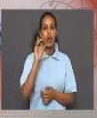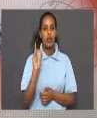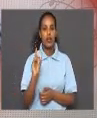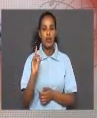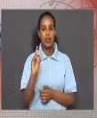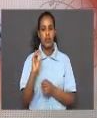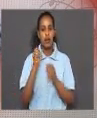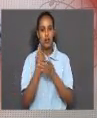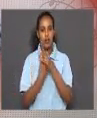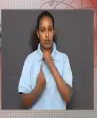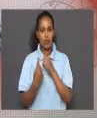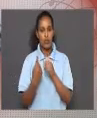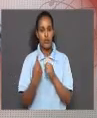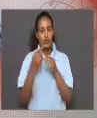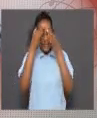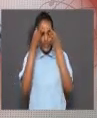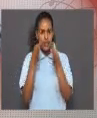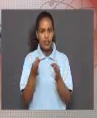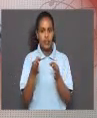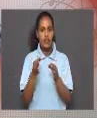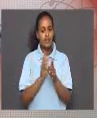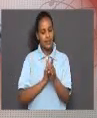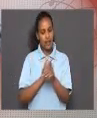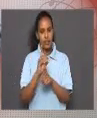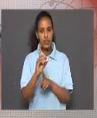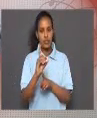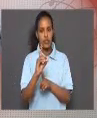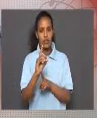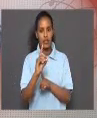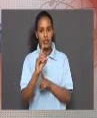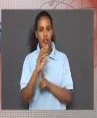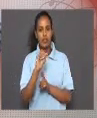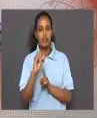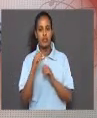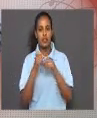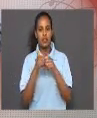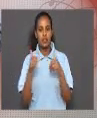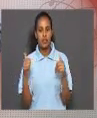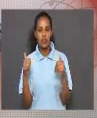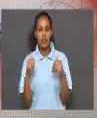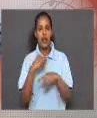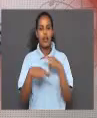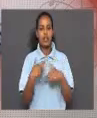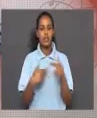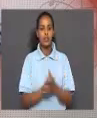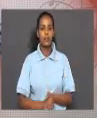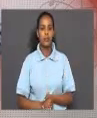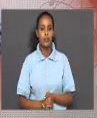Thermodynamics can only be used to determine the direction and the extent of a